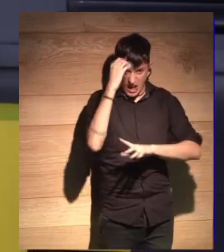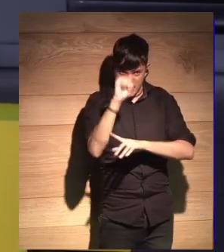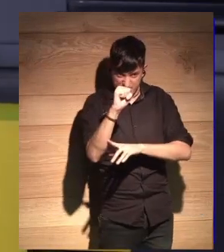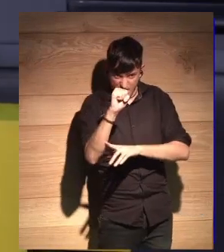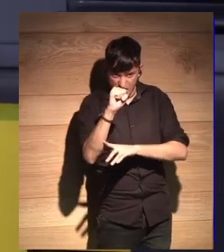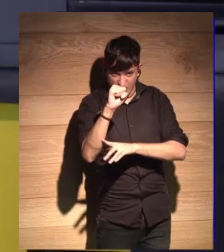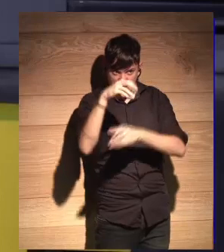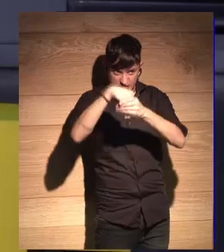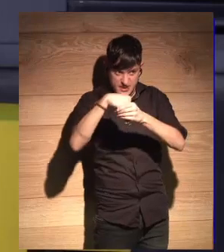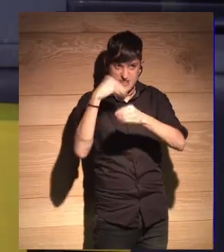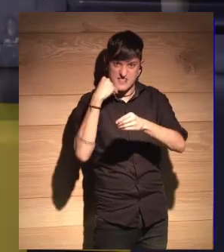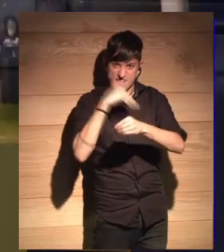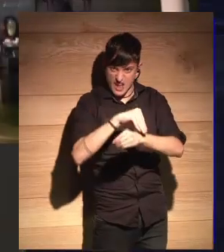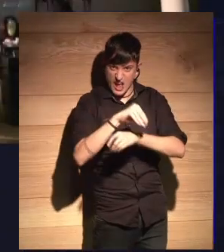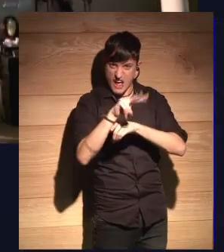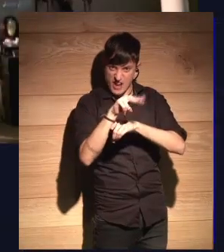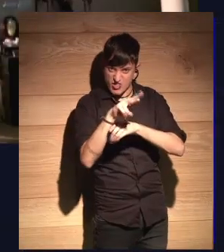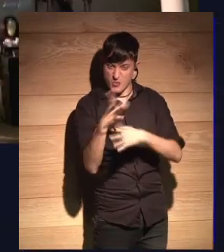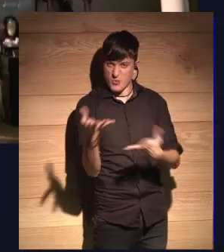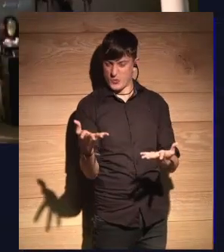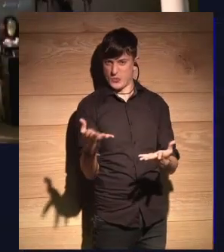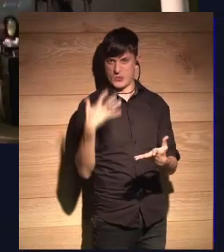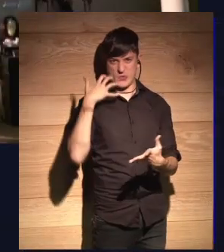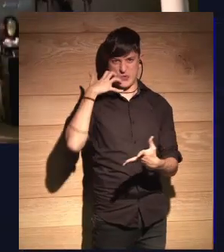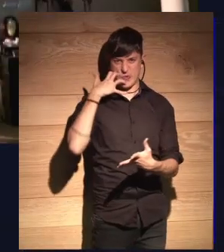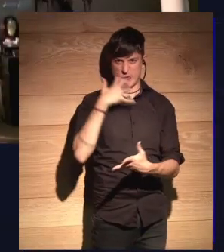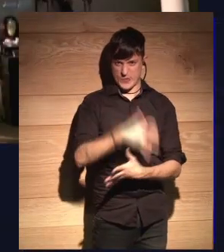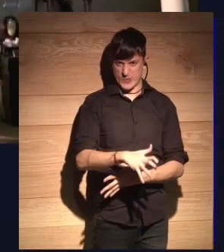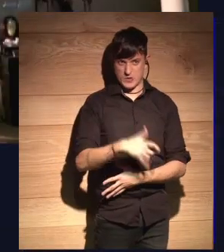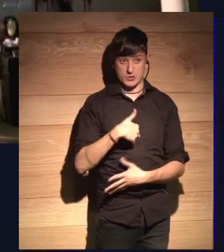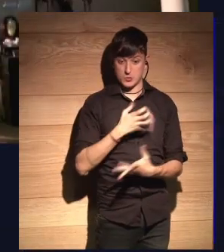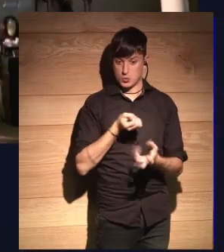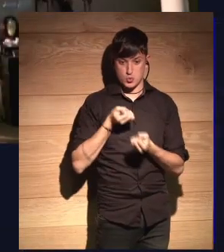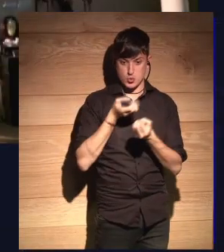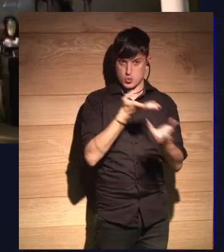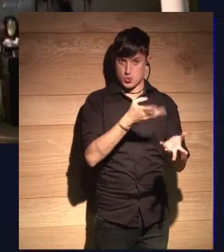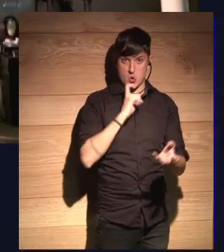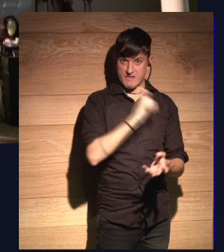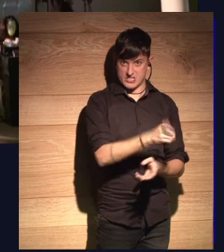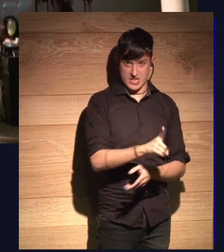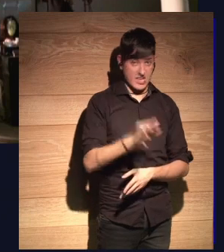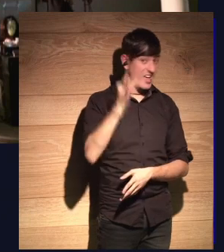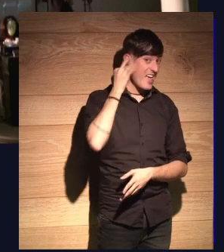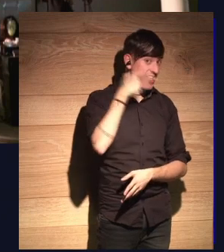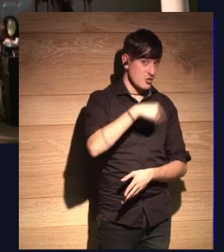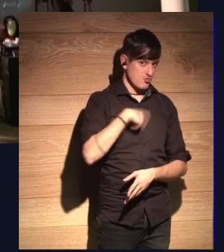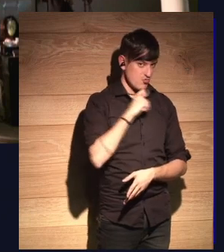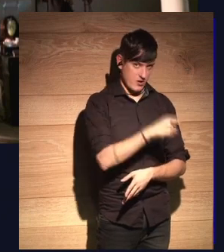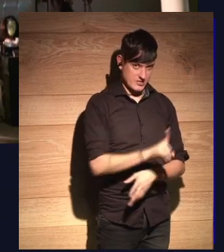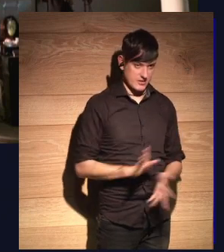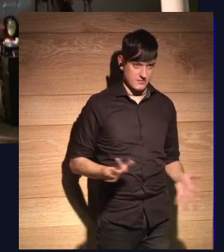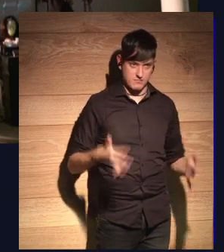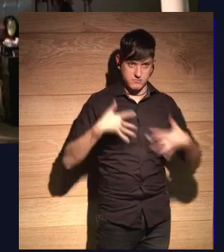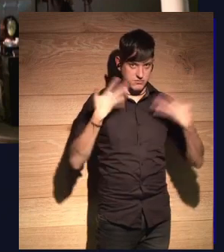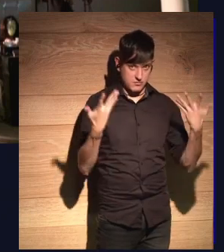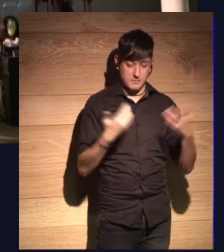but without telling her I was going to do that. So then comes the long, you know, the really fast, furious way of getting to